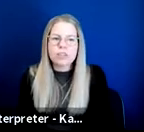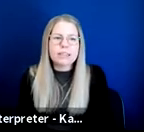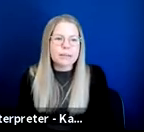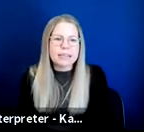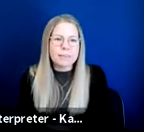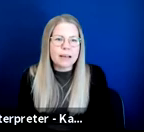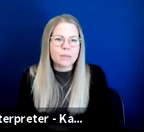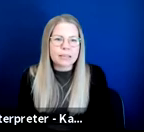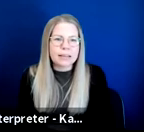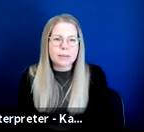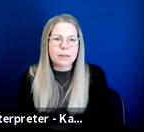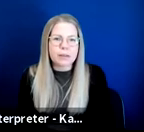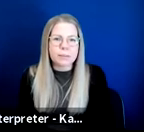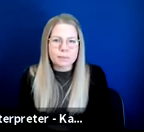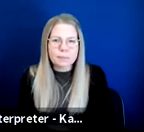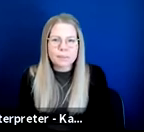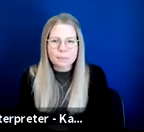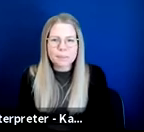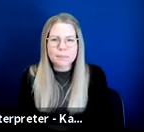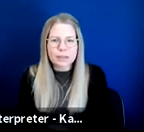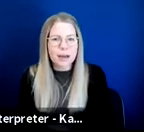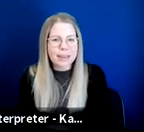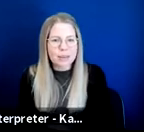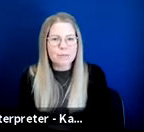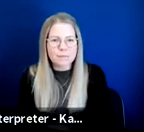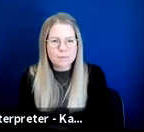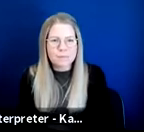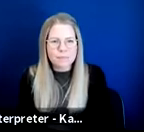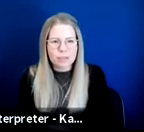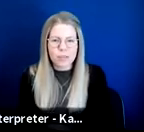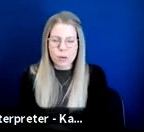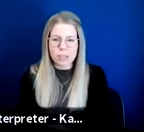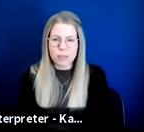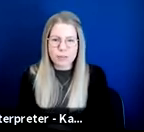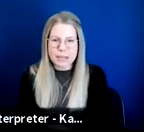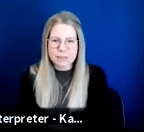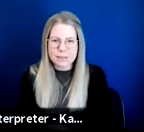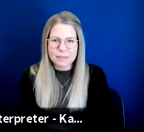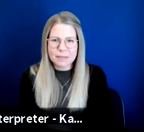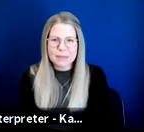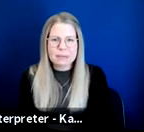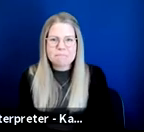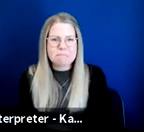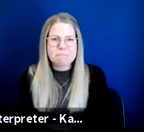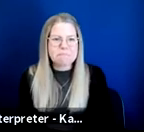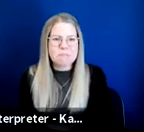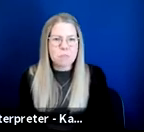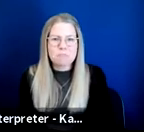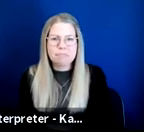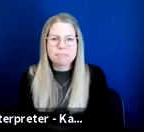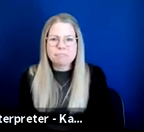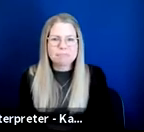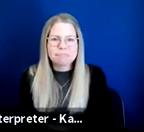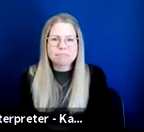then just send me an email and we can set up another time. Okay, thank you. you have any questions for me?